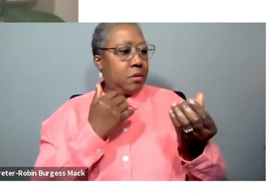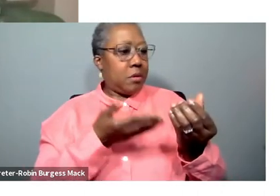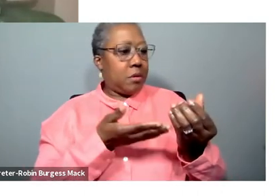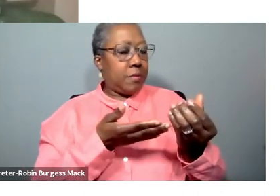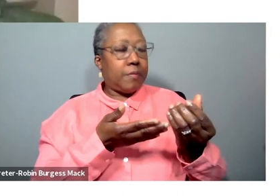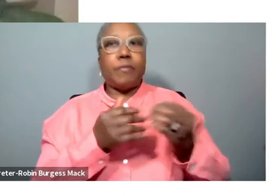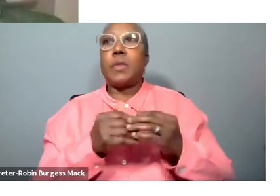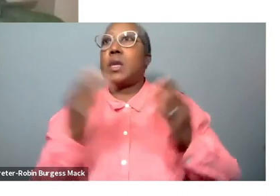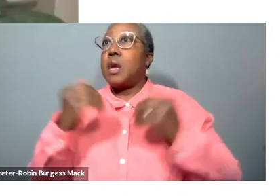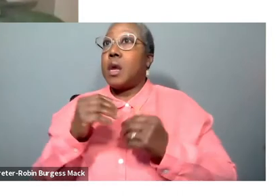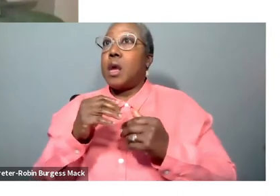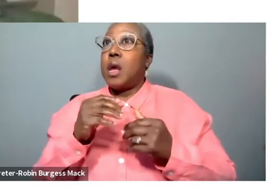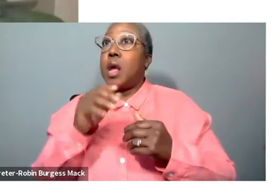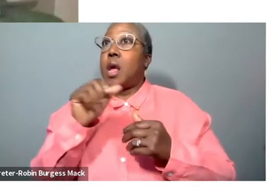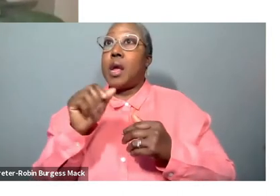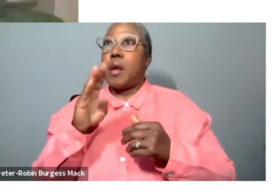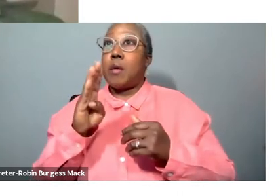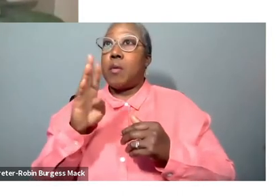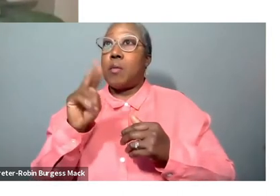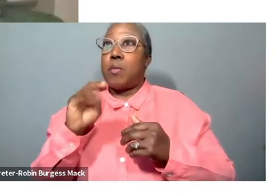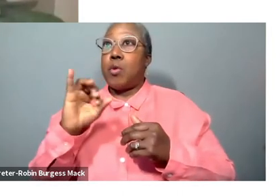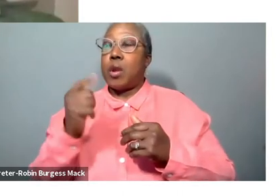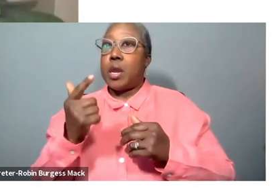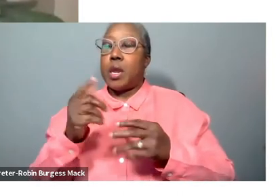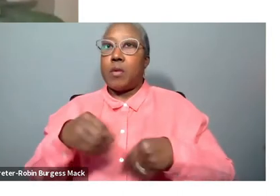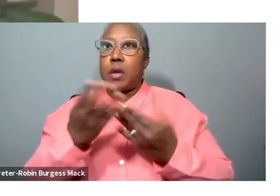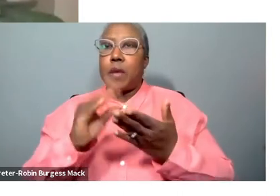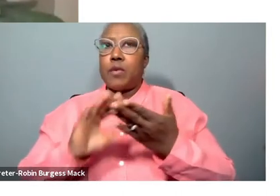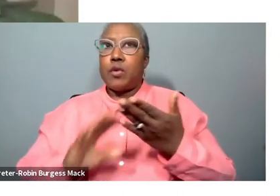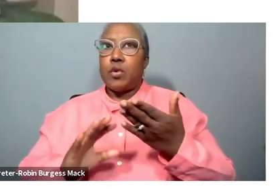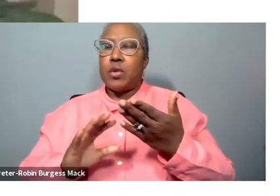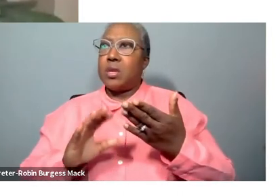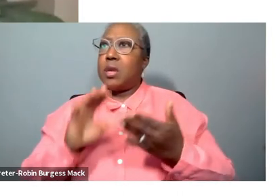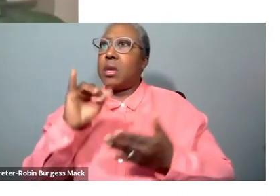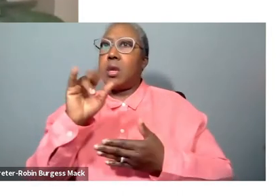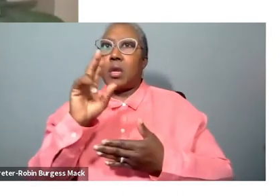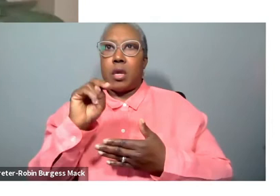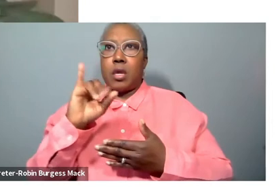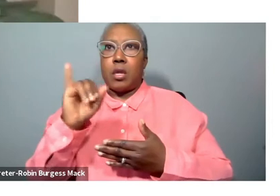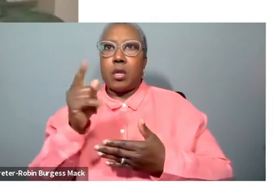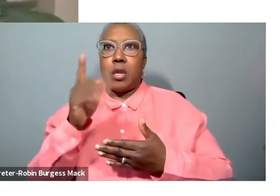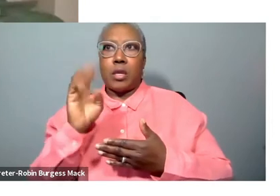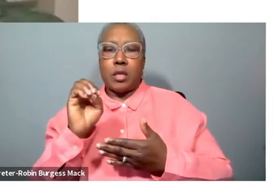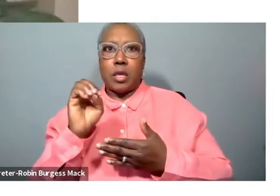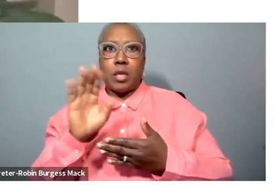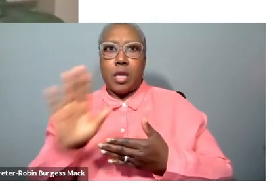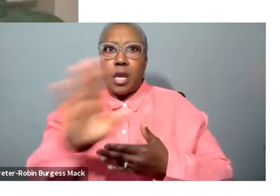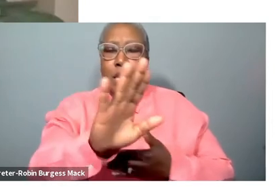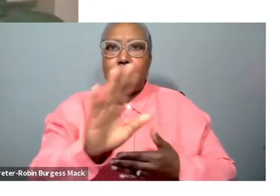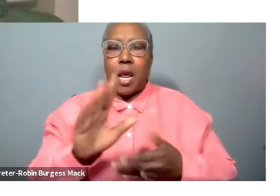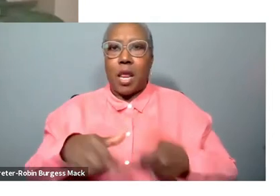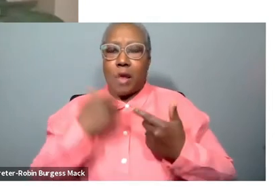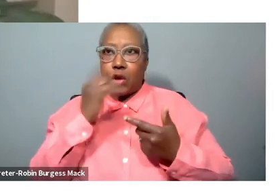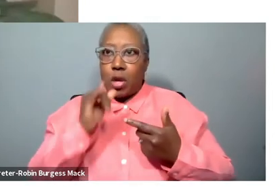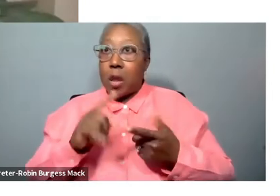I hope that A Burning might move your students to think about what injustice in their own lives looks like. Perhaps